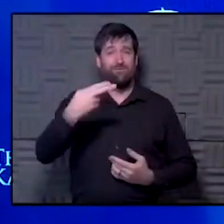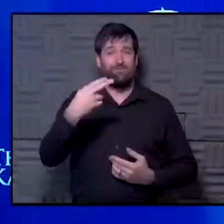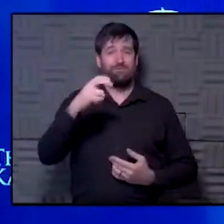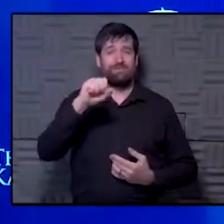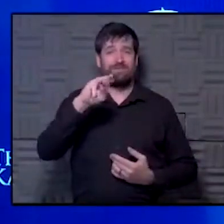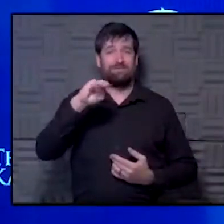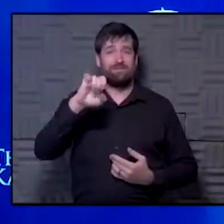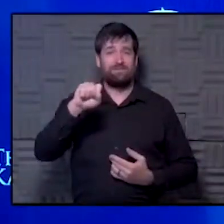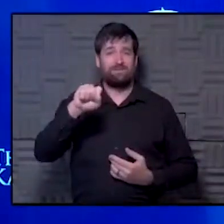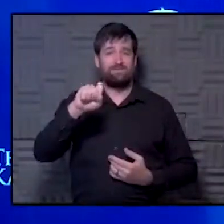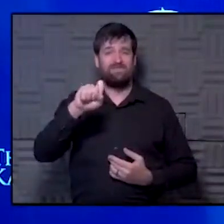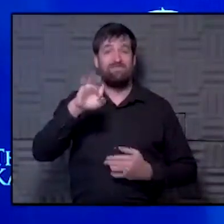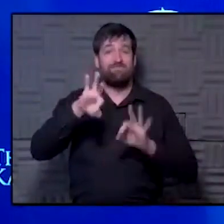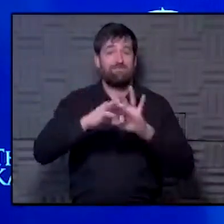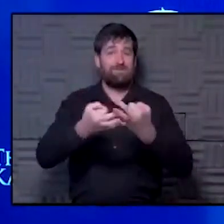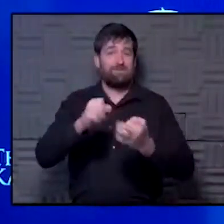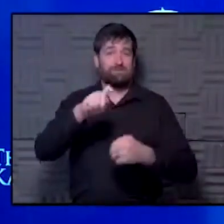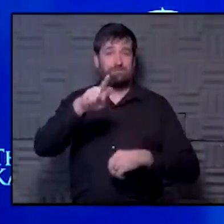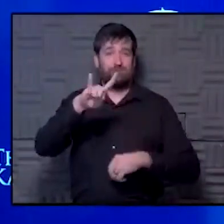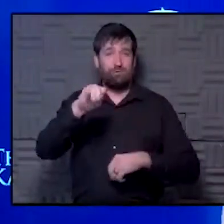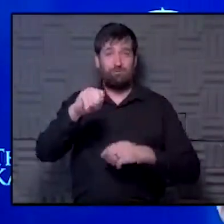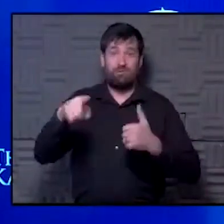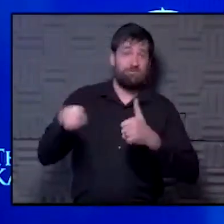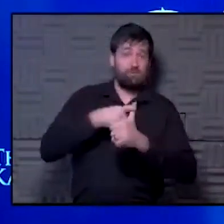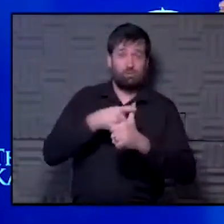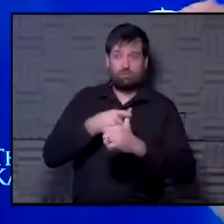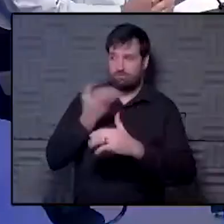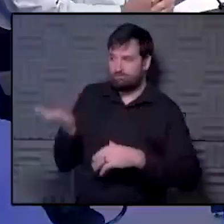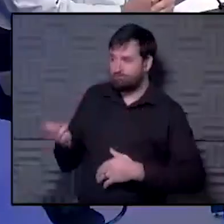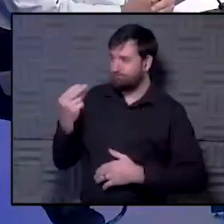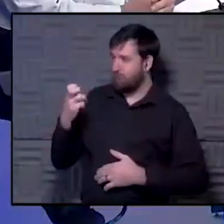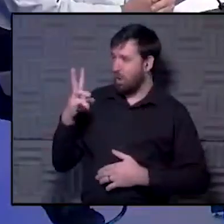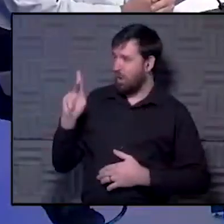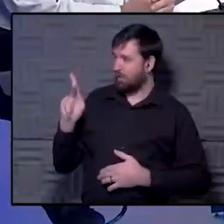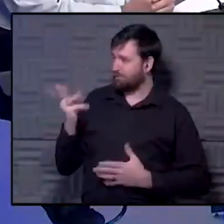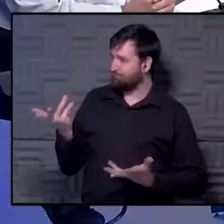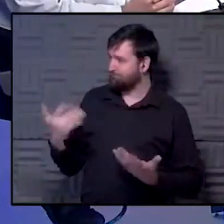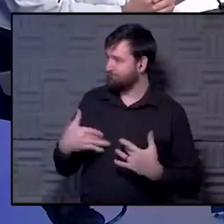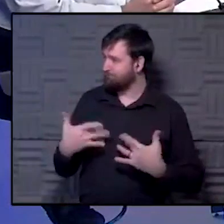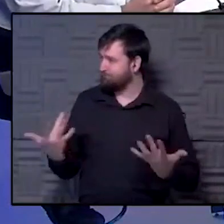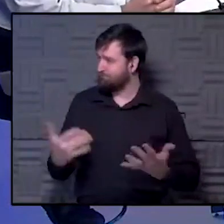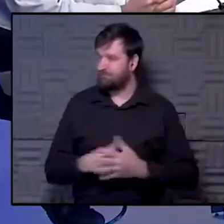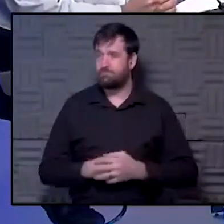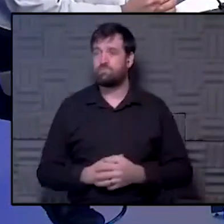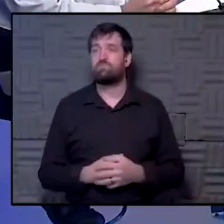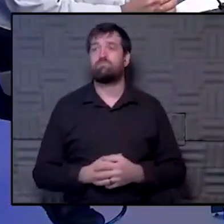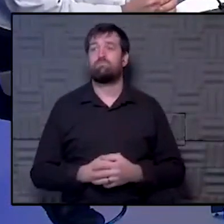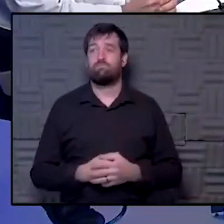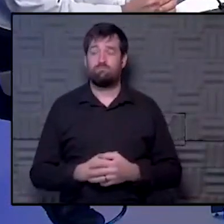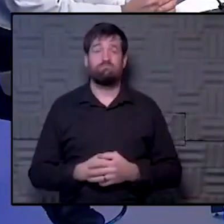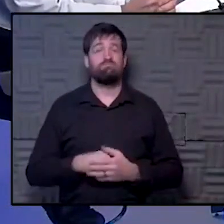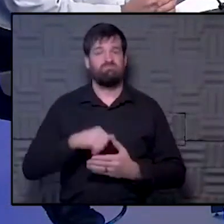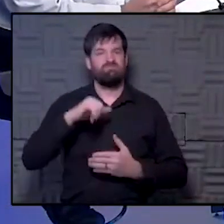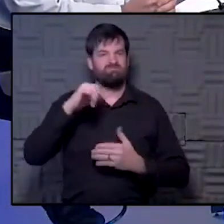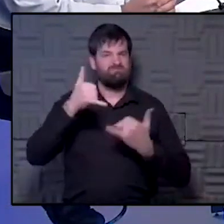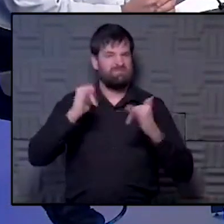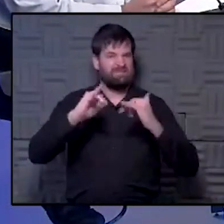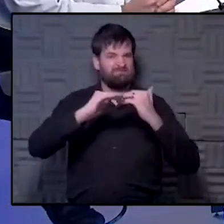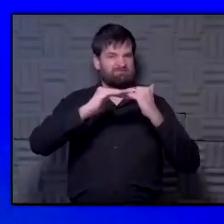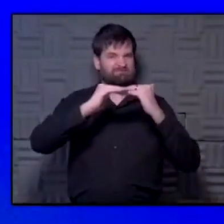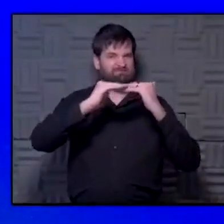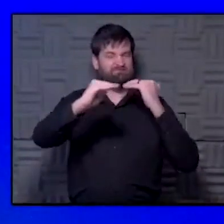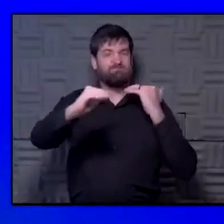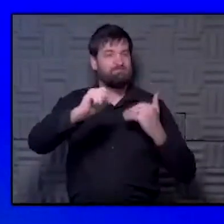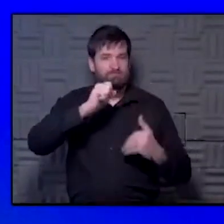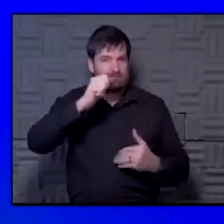Studio. Before I get into all the guests, the first thing I'm going to do, though, is turn to Hawk. What do we got today? We are at that plateau. Not a